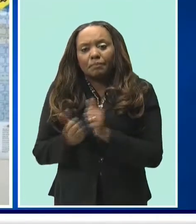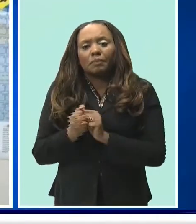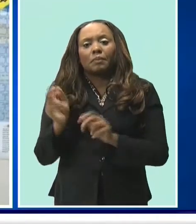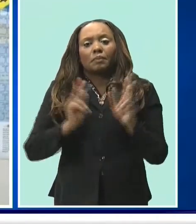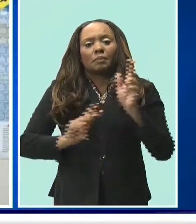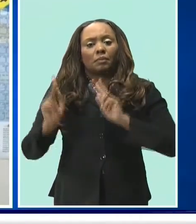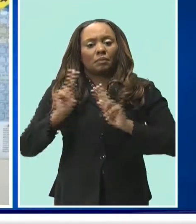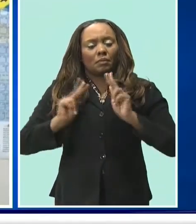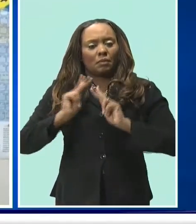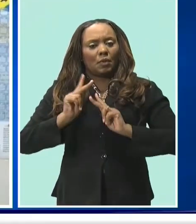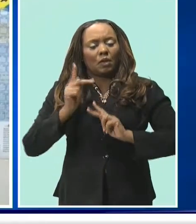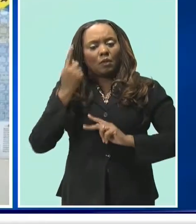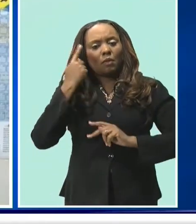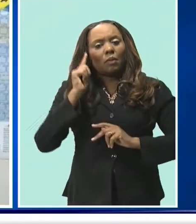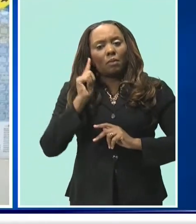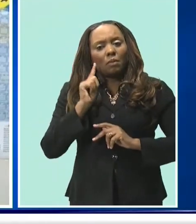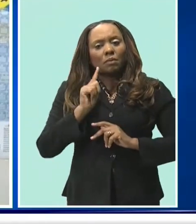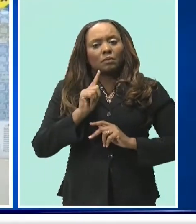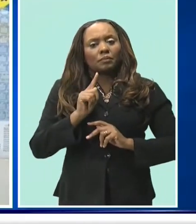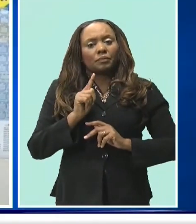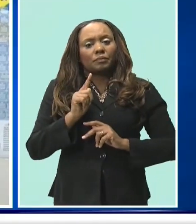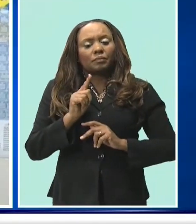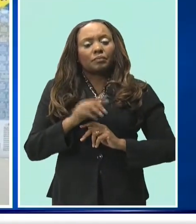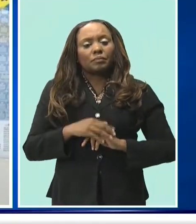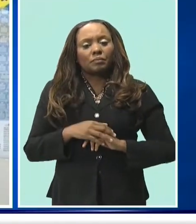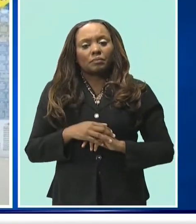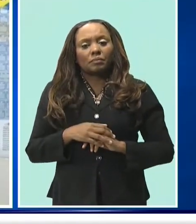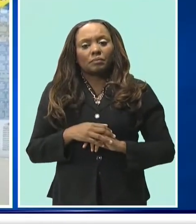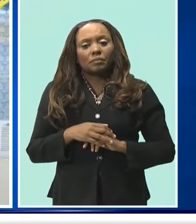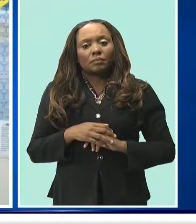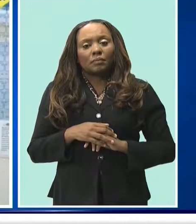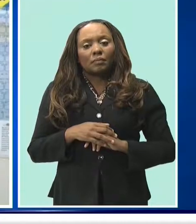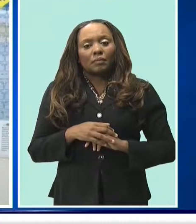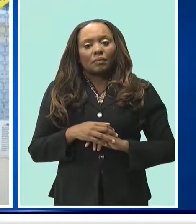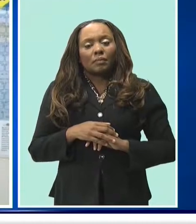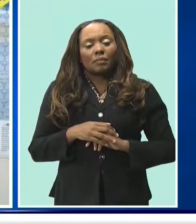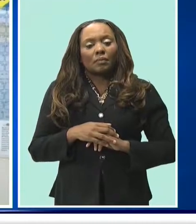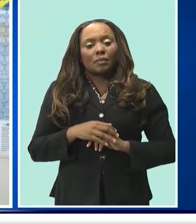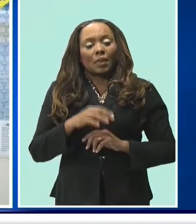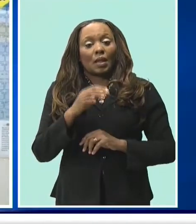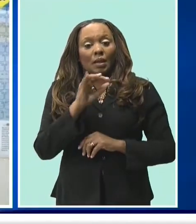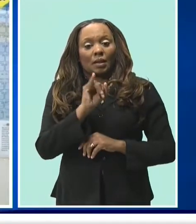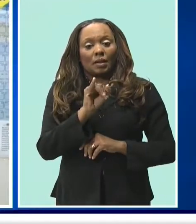supply of industrial desal.